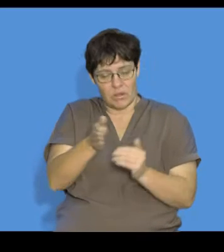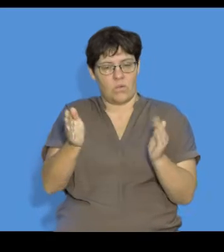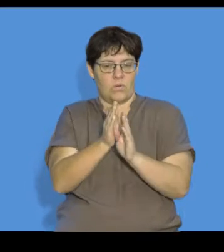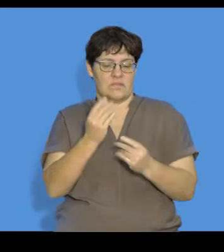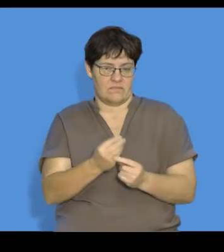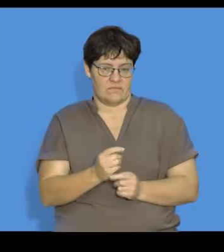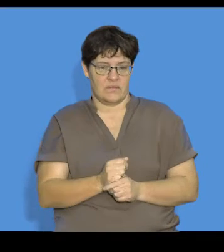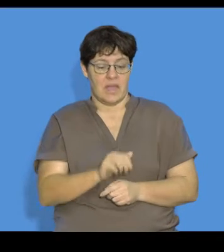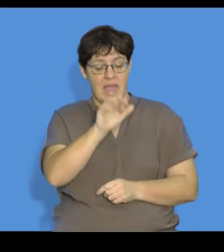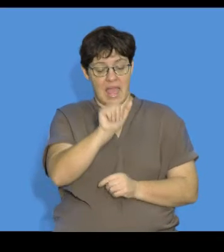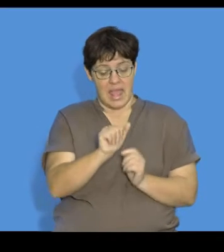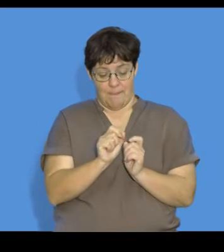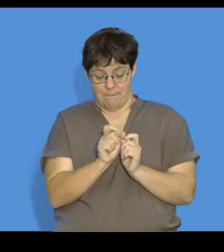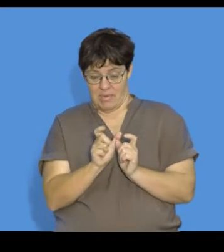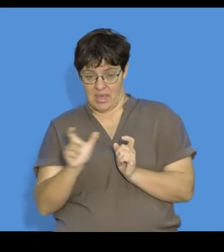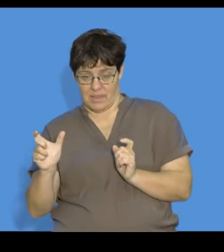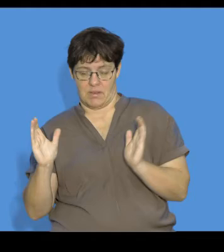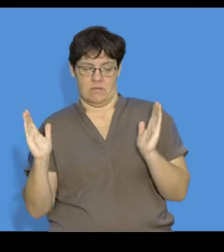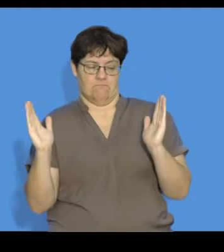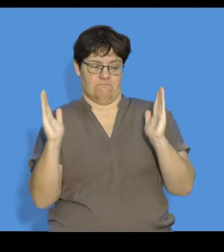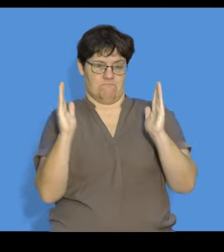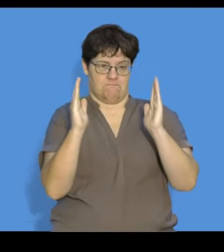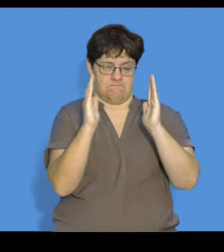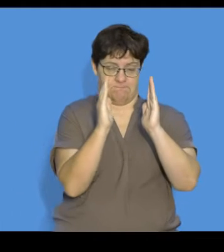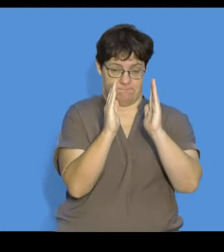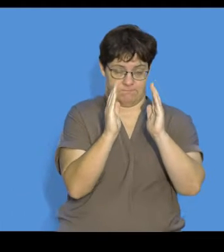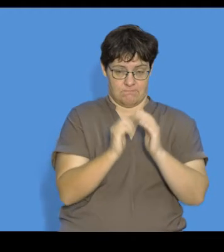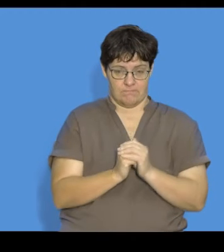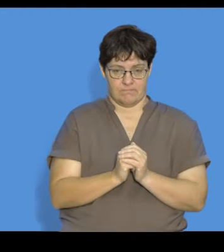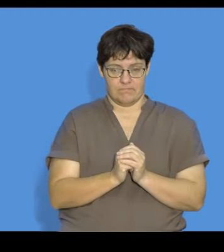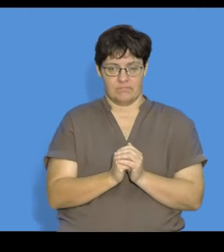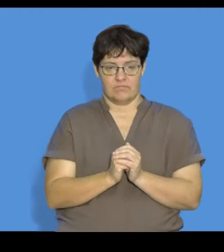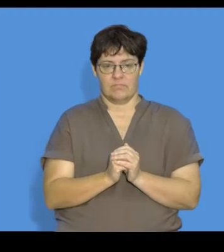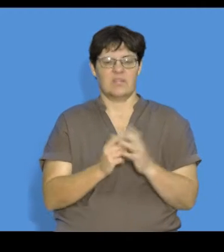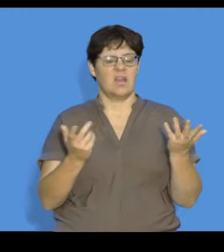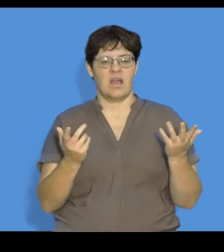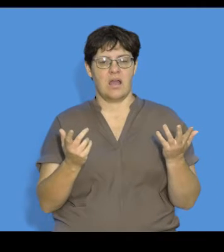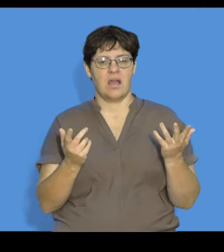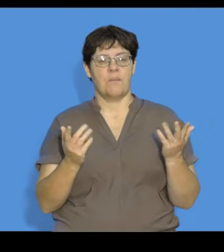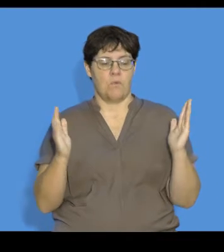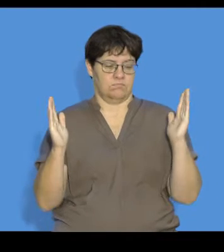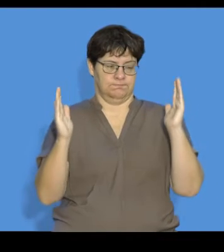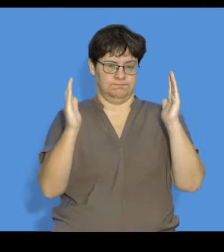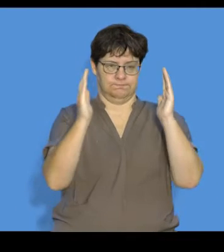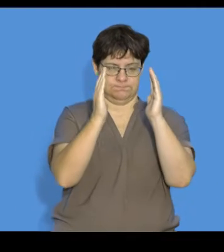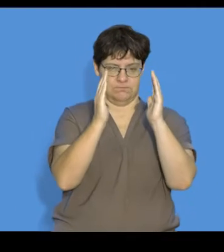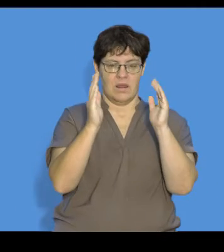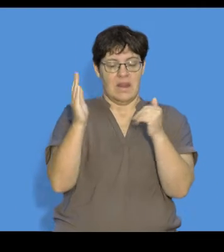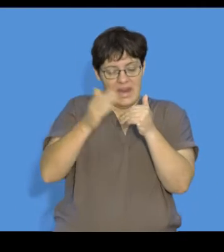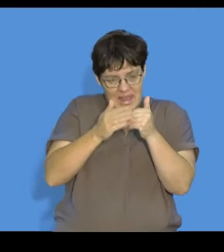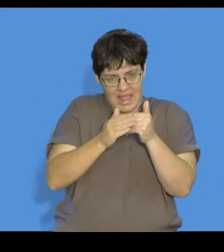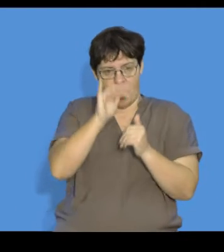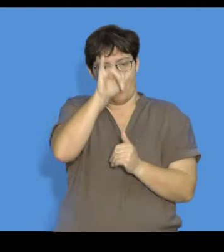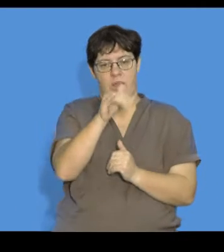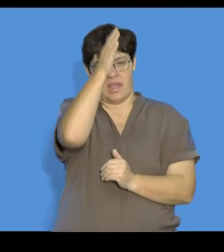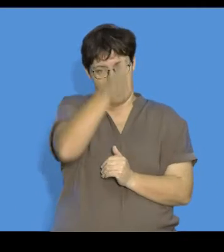So the greater the value of a, the narrower the graph becomes. In simple terms, the more close it